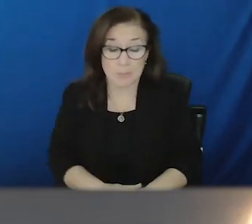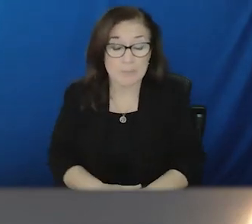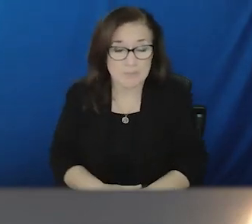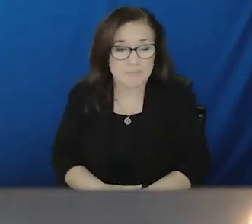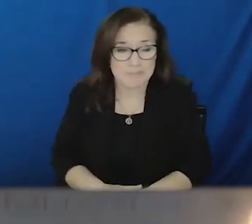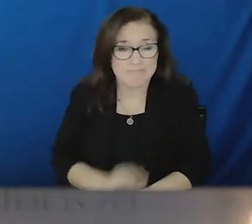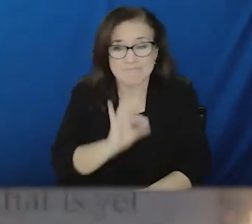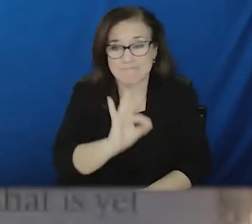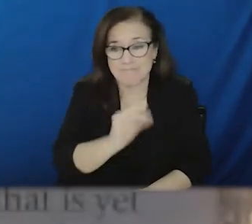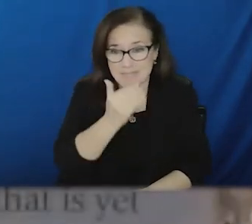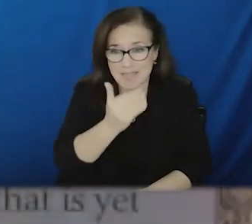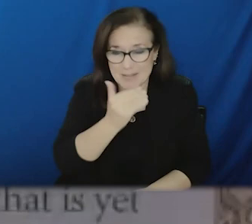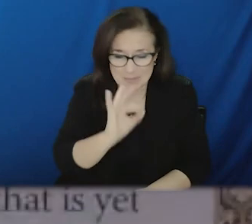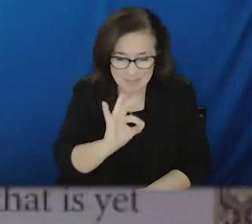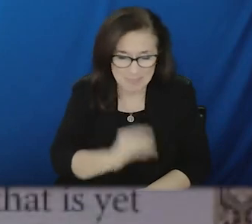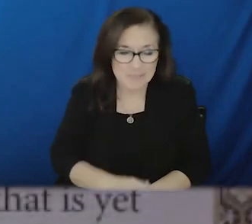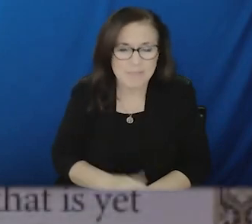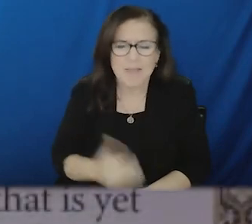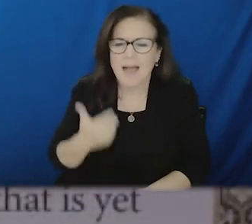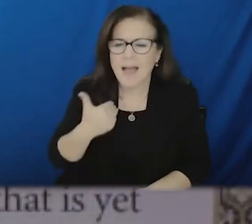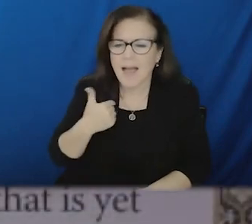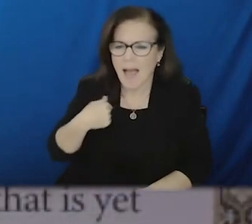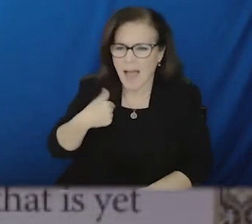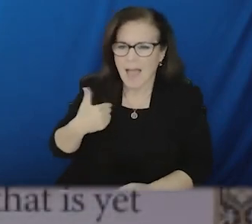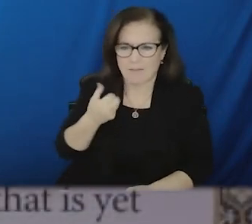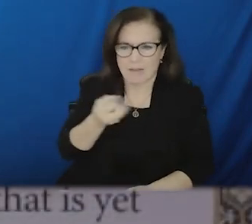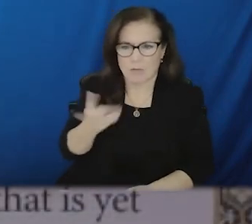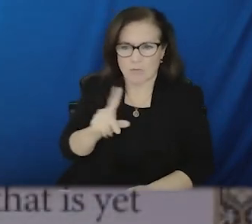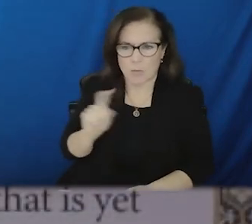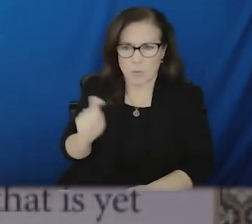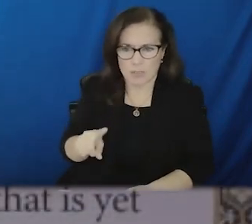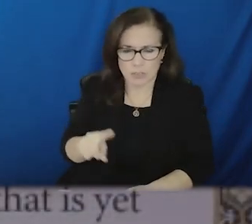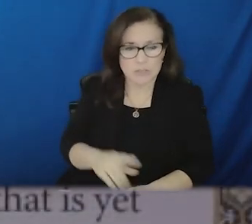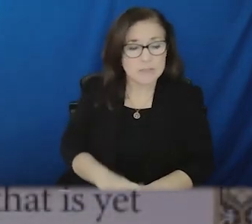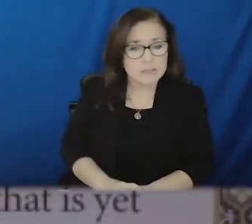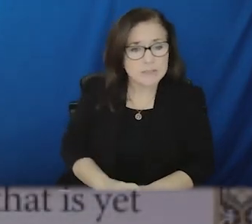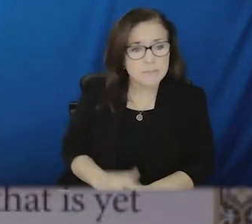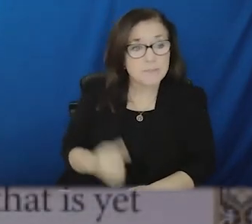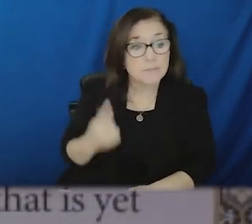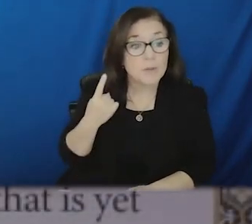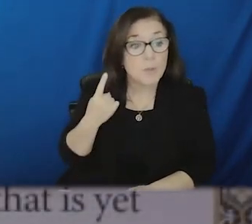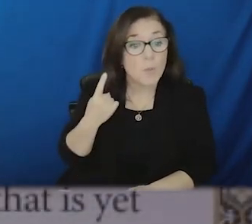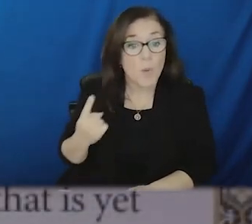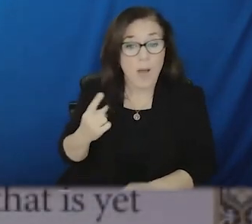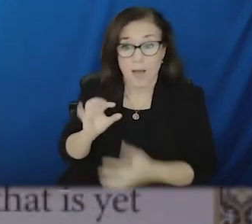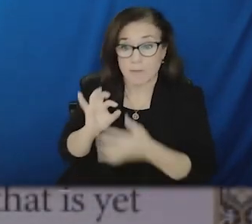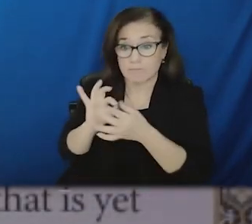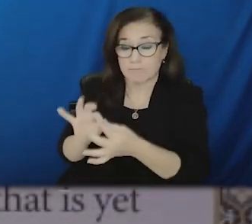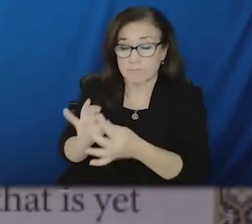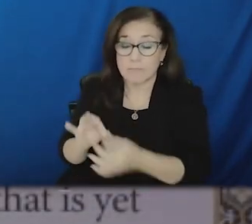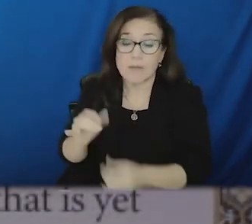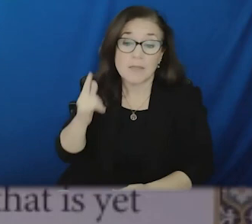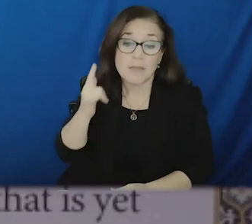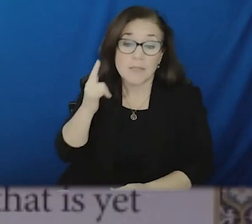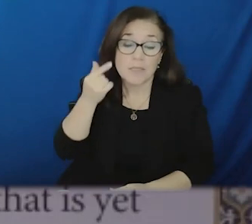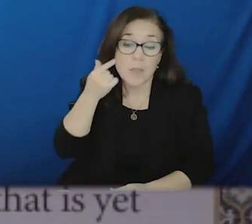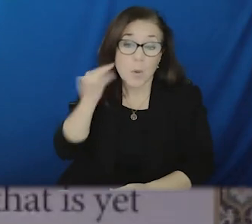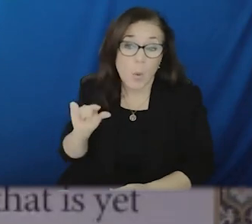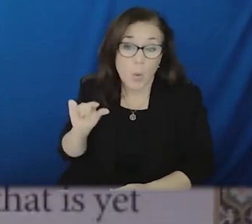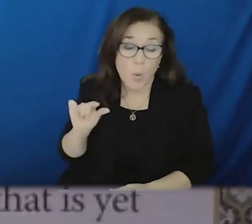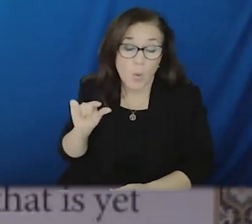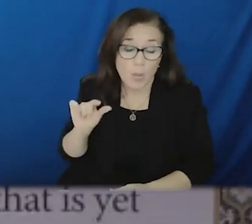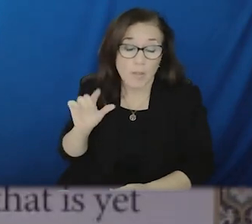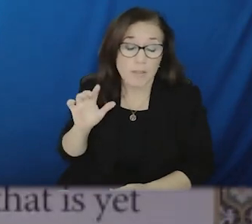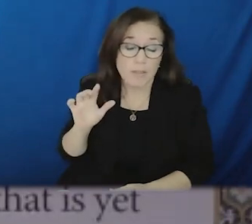Thanks so much. I do have a couple questions. One has to do with the gold standard. I am